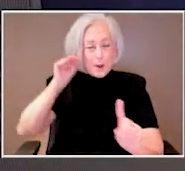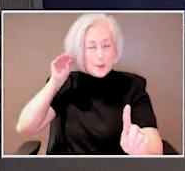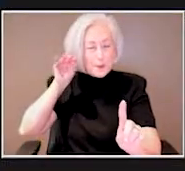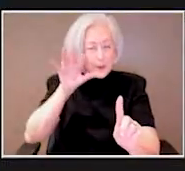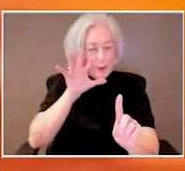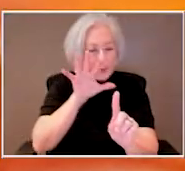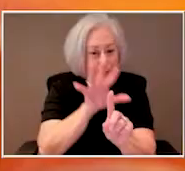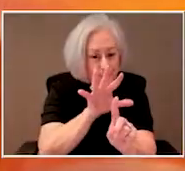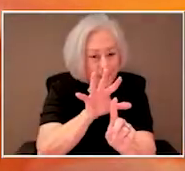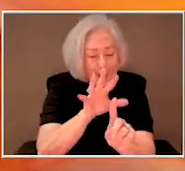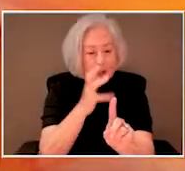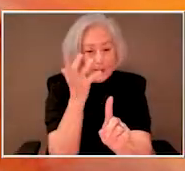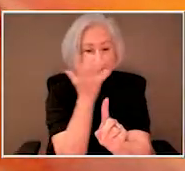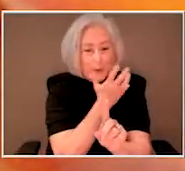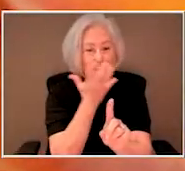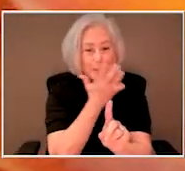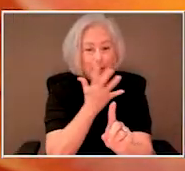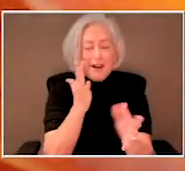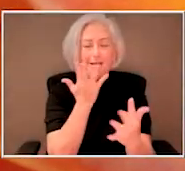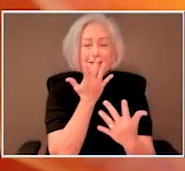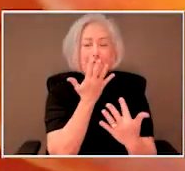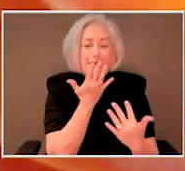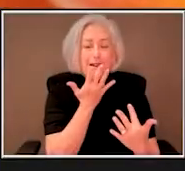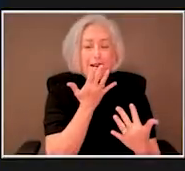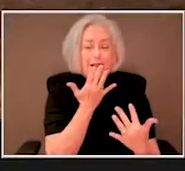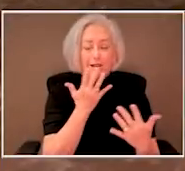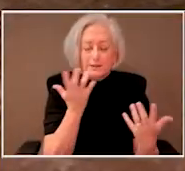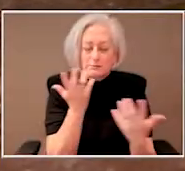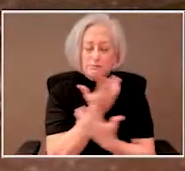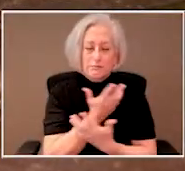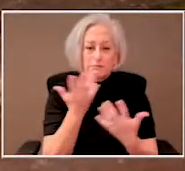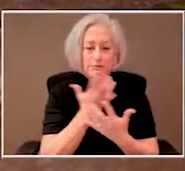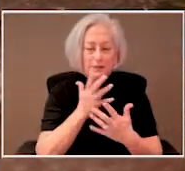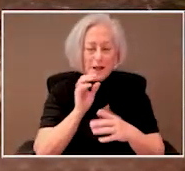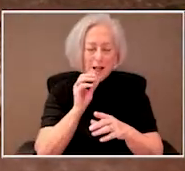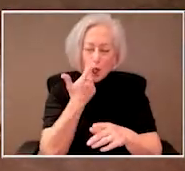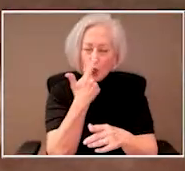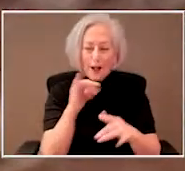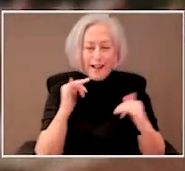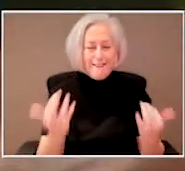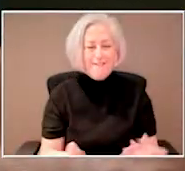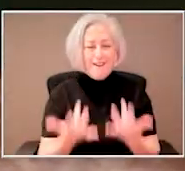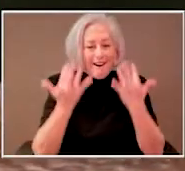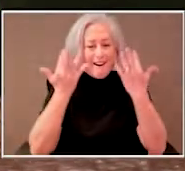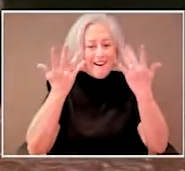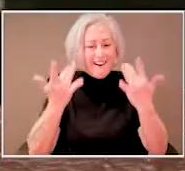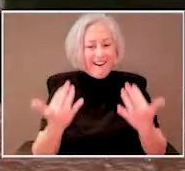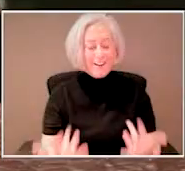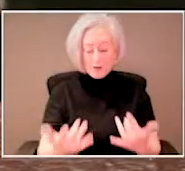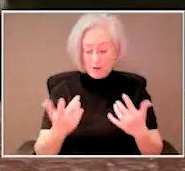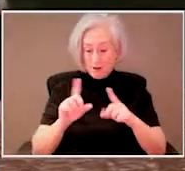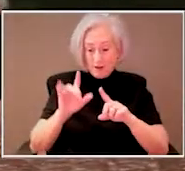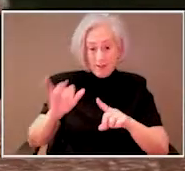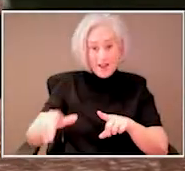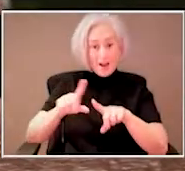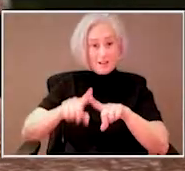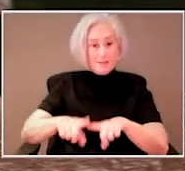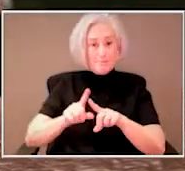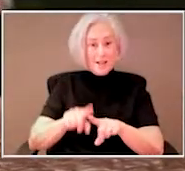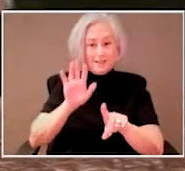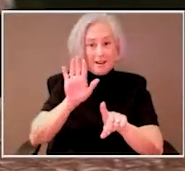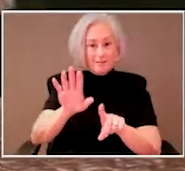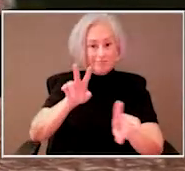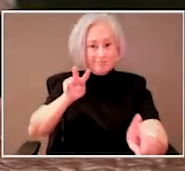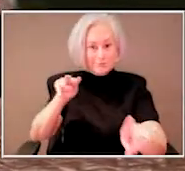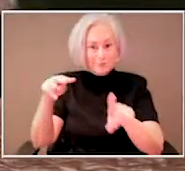is the action. The colors are such that it looks like it's on fire. All of this depends on finding perspective. You're looking for